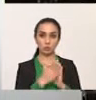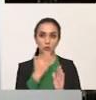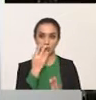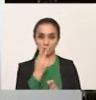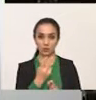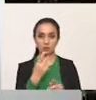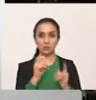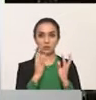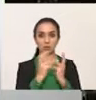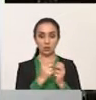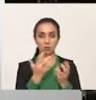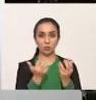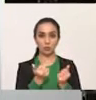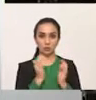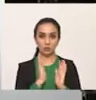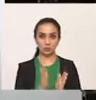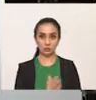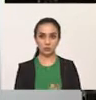xususiyatlarini sanab o'tamiz.